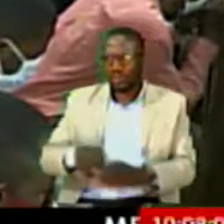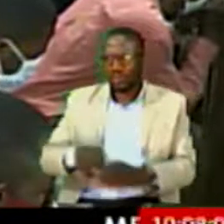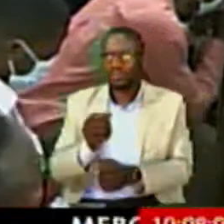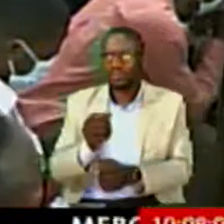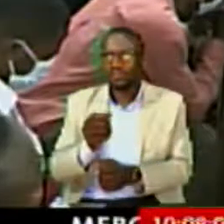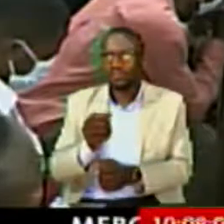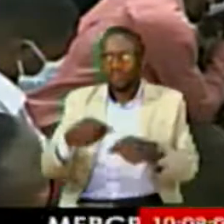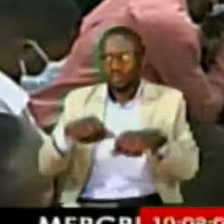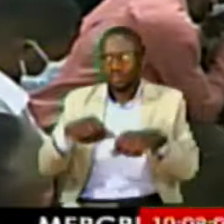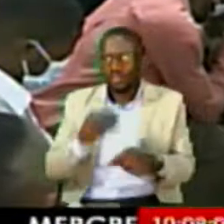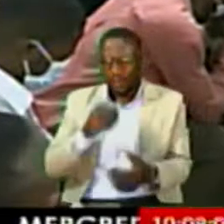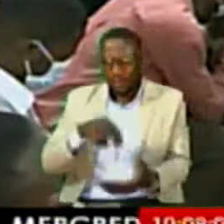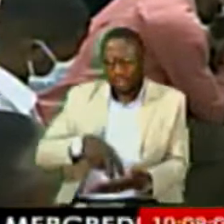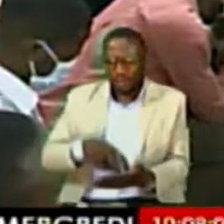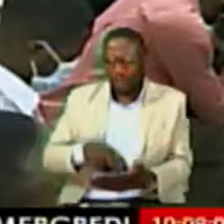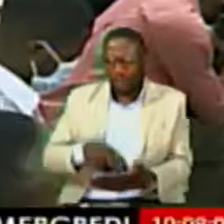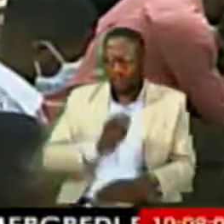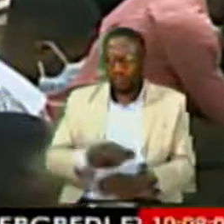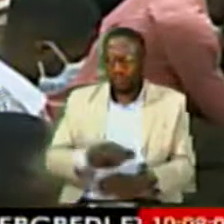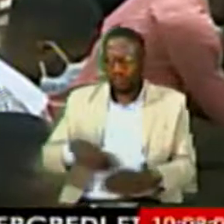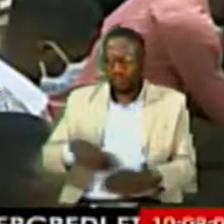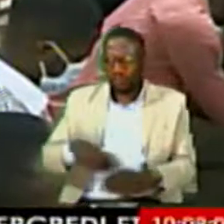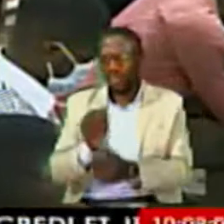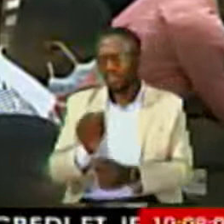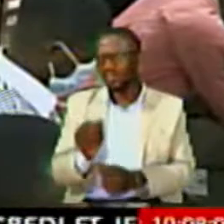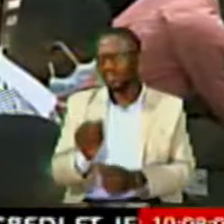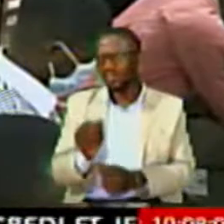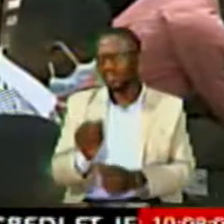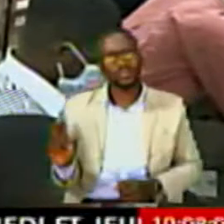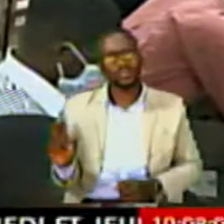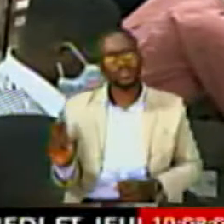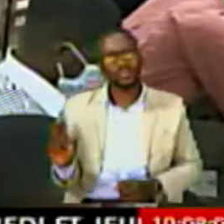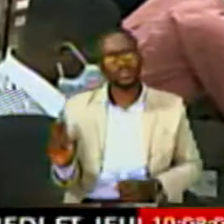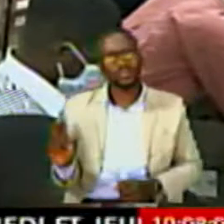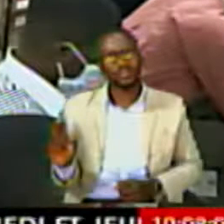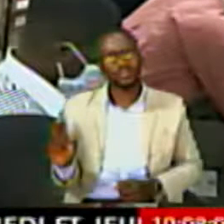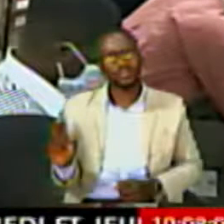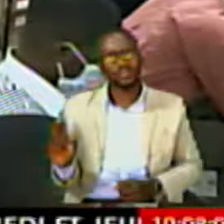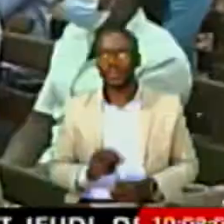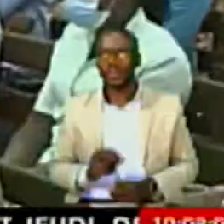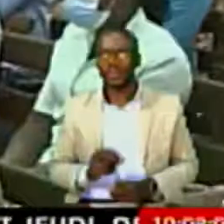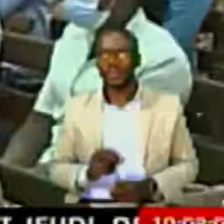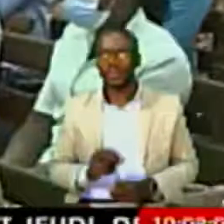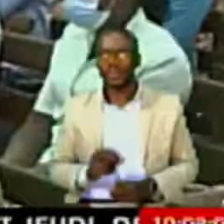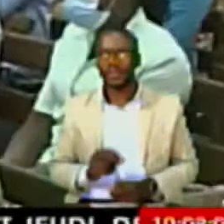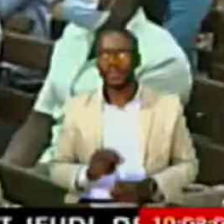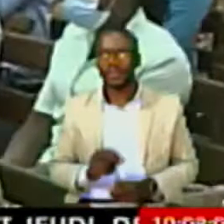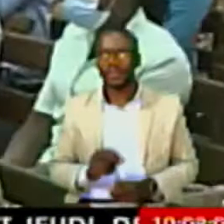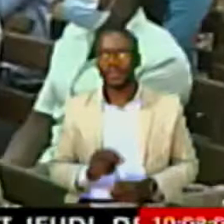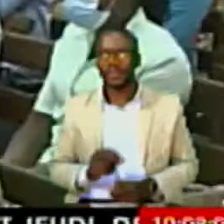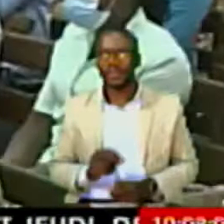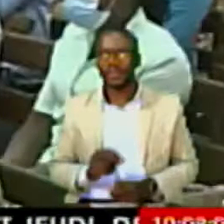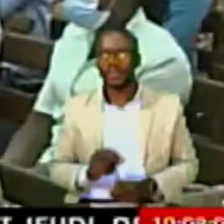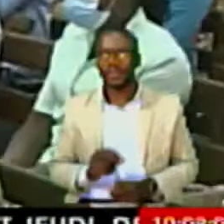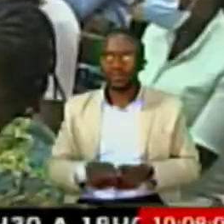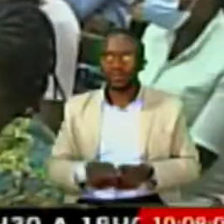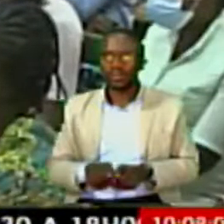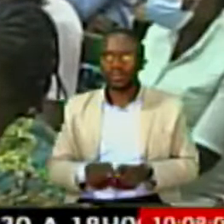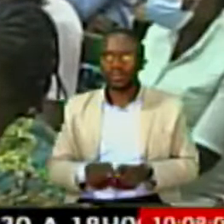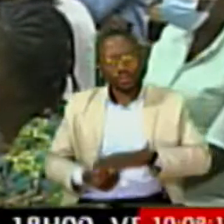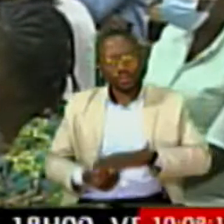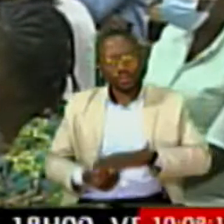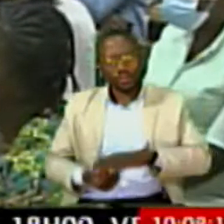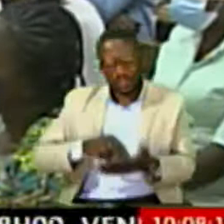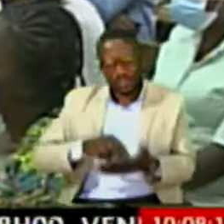strong. You don't become a solid believer. No. Même aujourd'hui, even today, c'est-à-dire au temps de Paul,